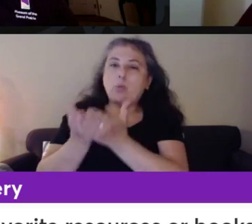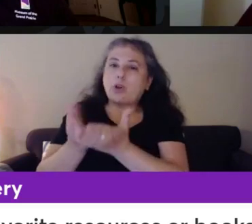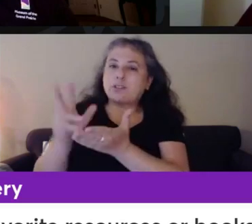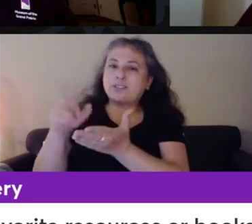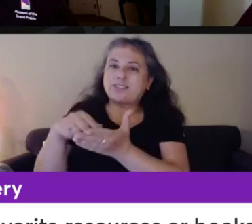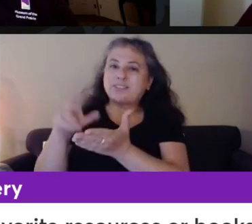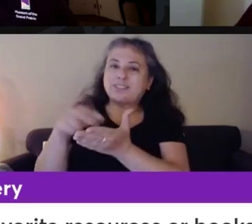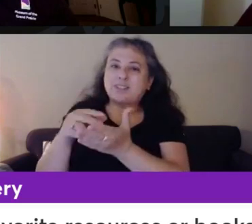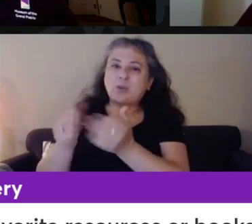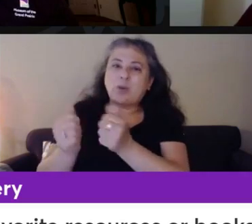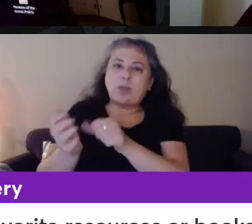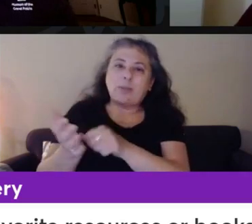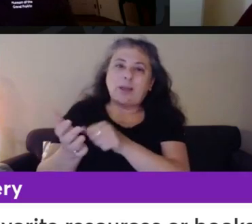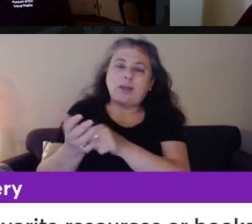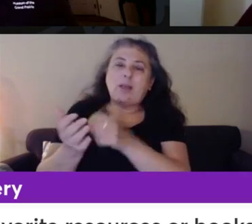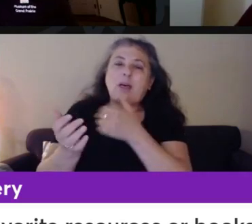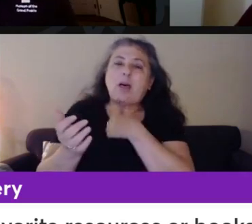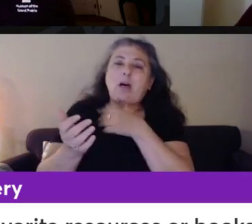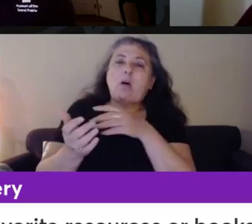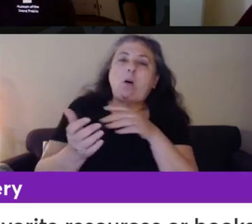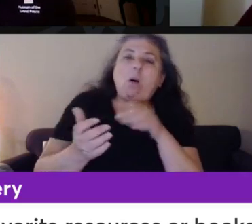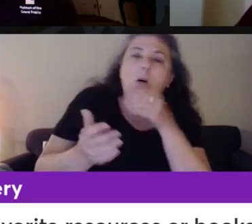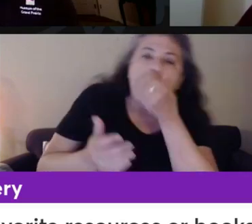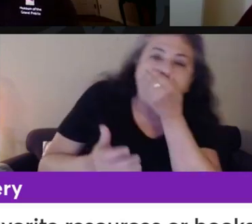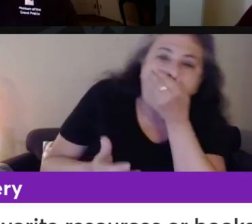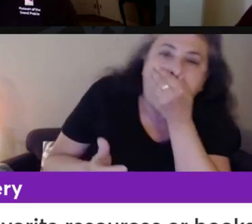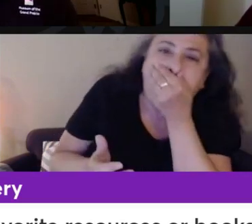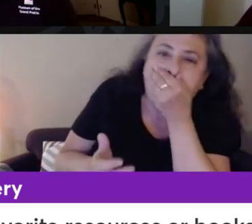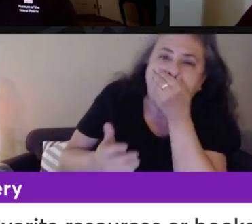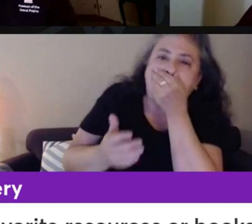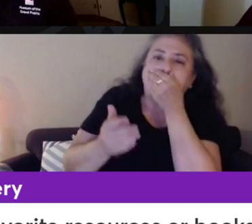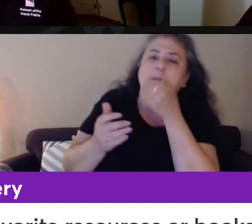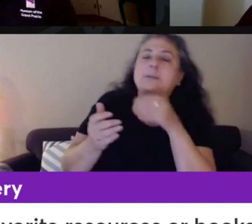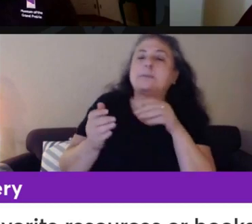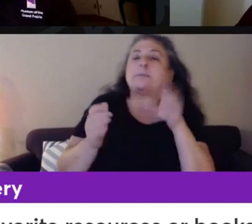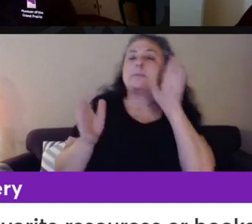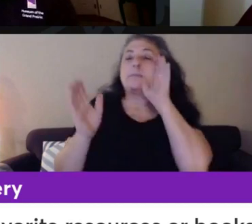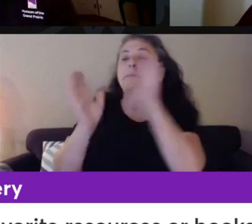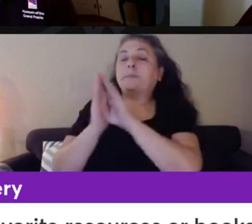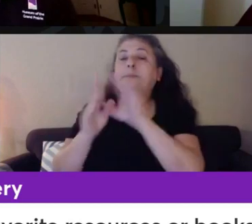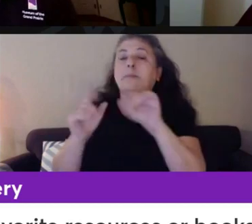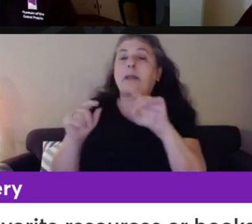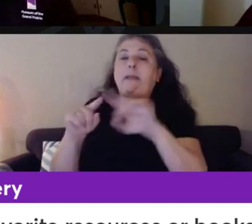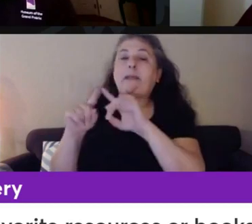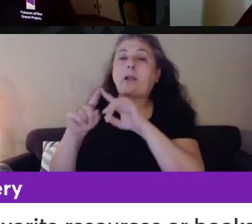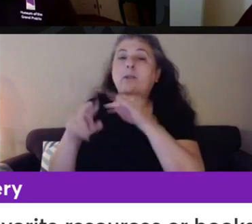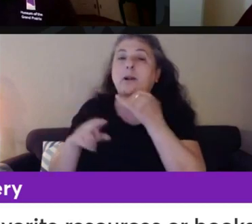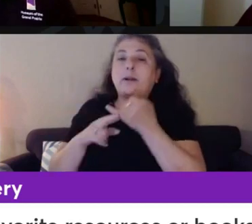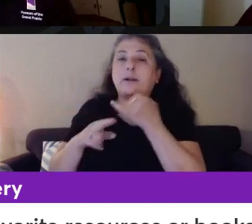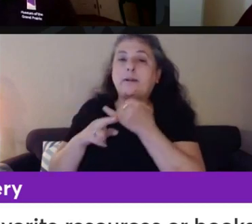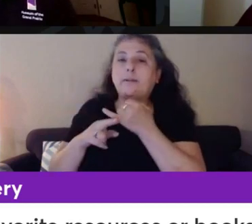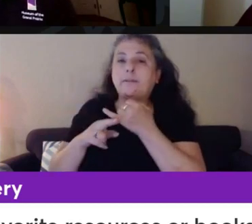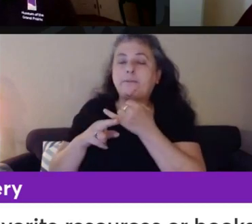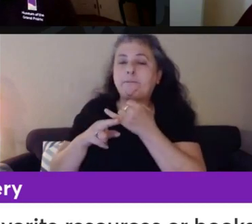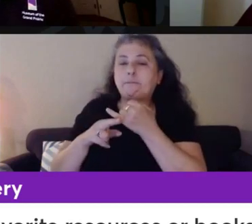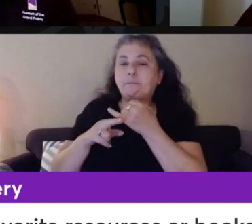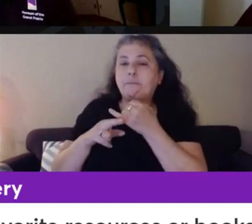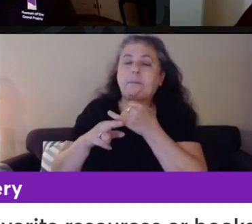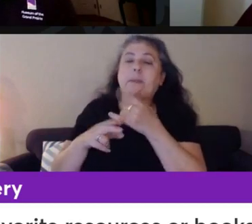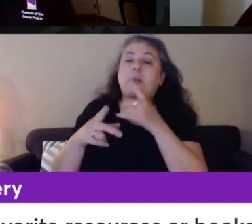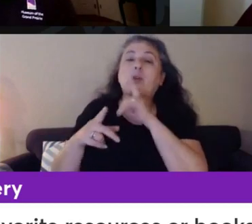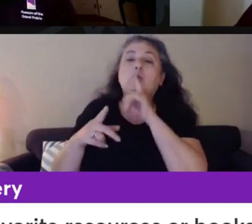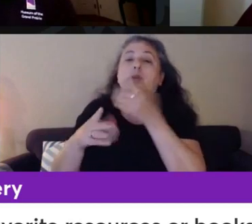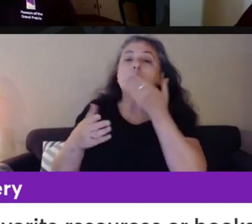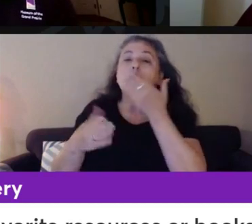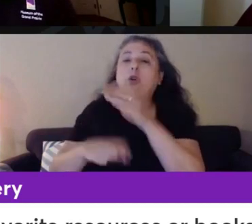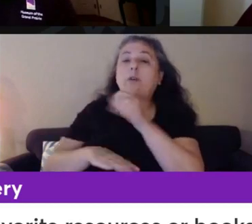with pages that have pictures and some of the different identifiers, those are really good foundational